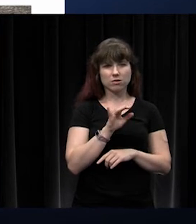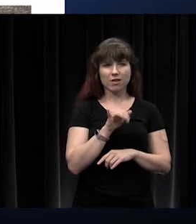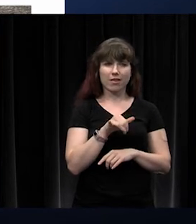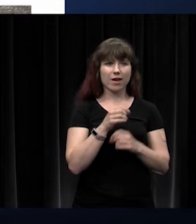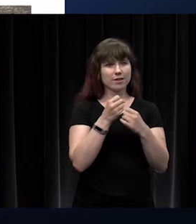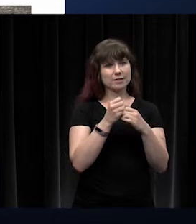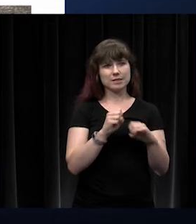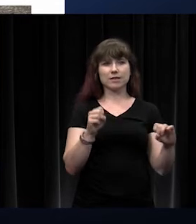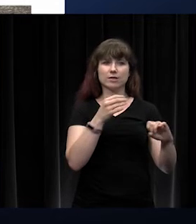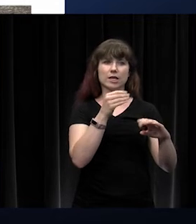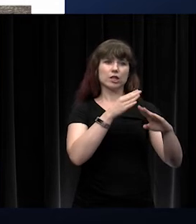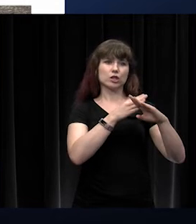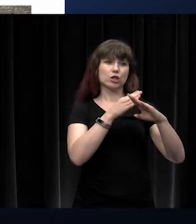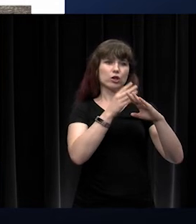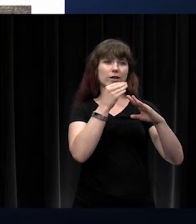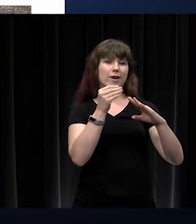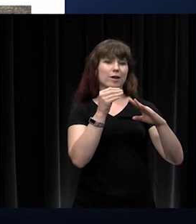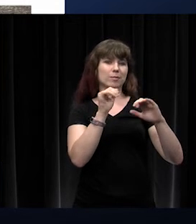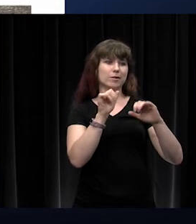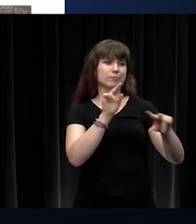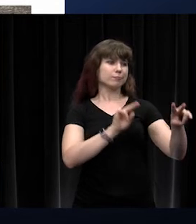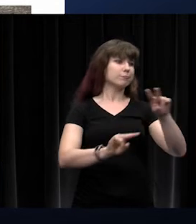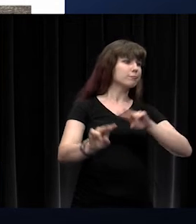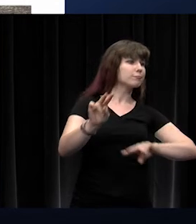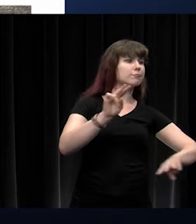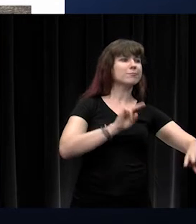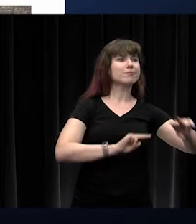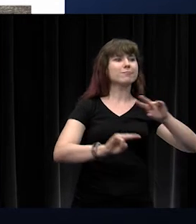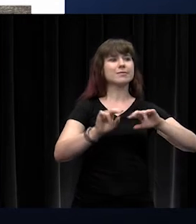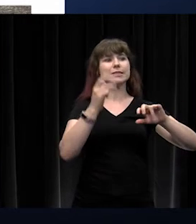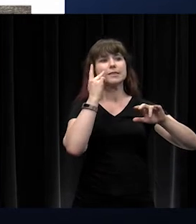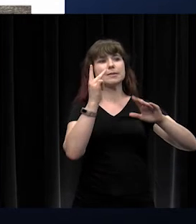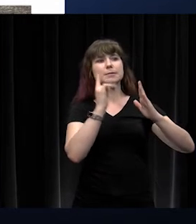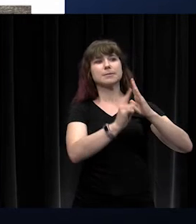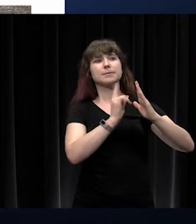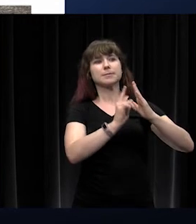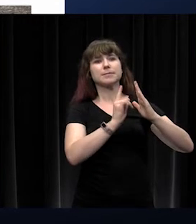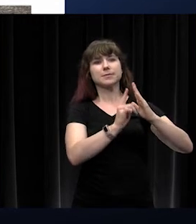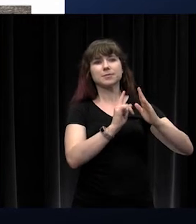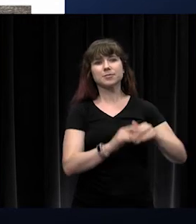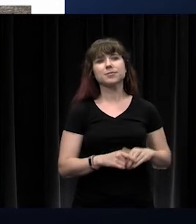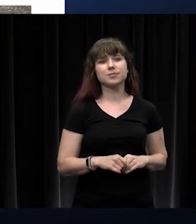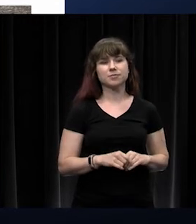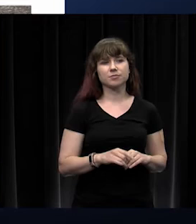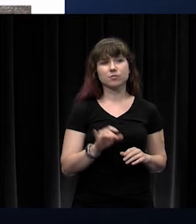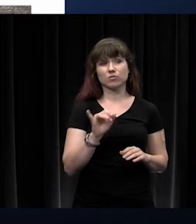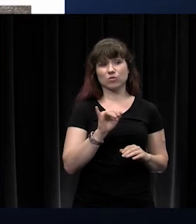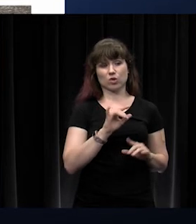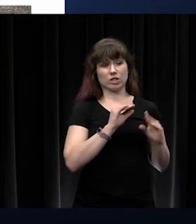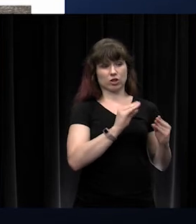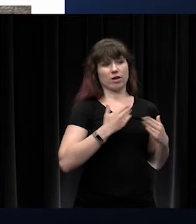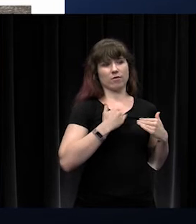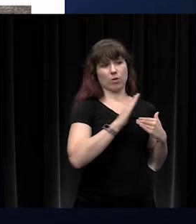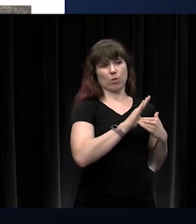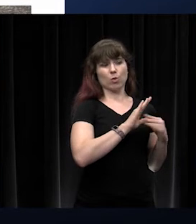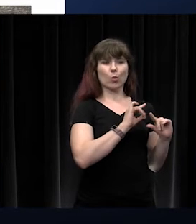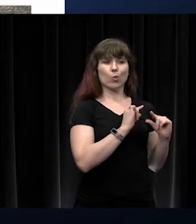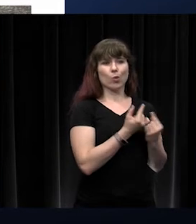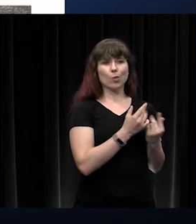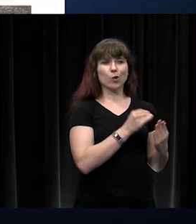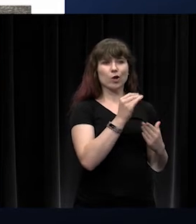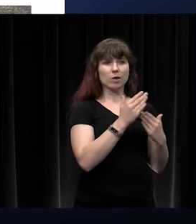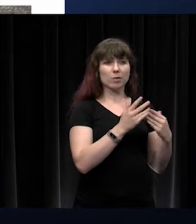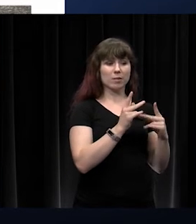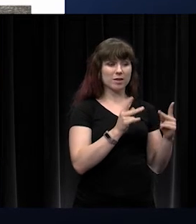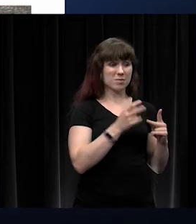and security and visual. The teachers have their own kind of group learning space inboard, but they can still see